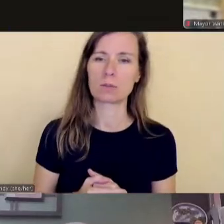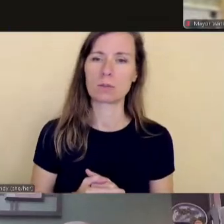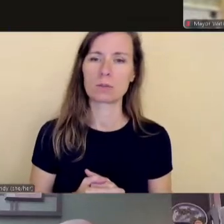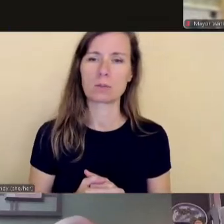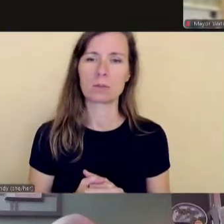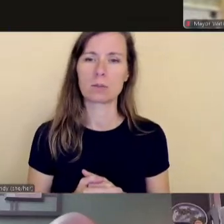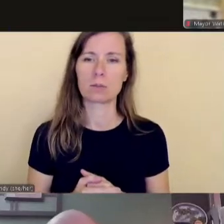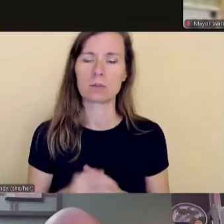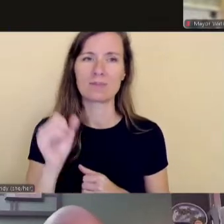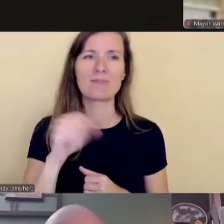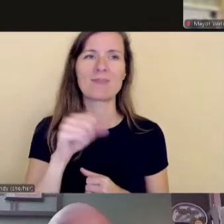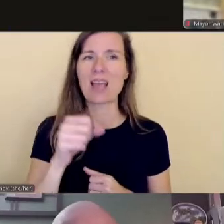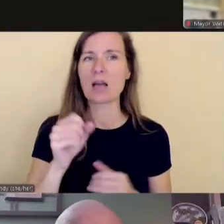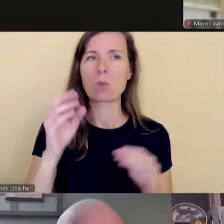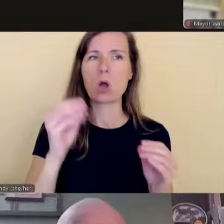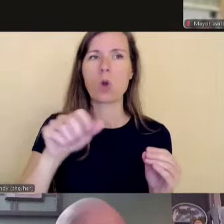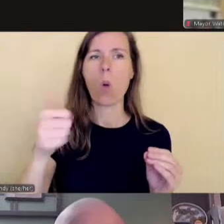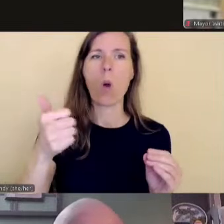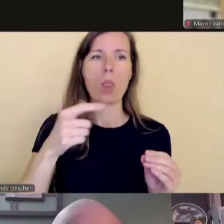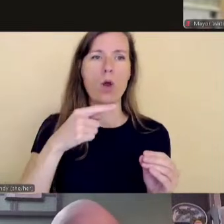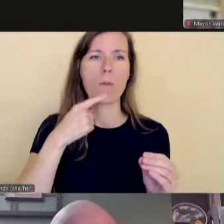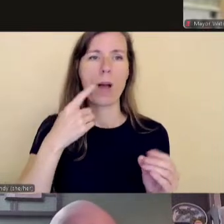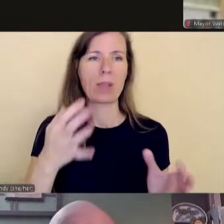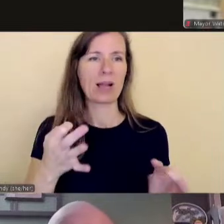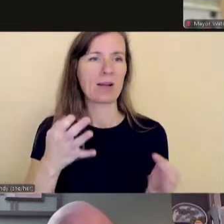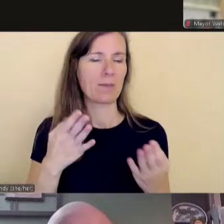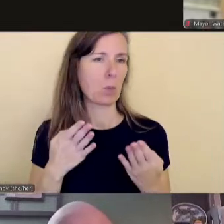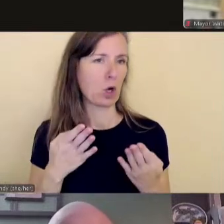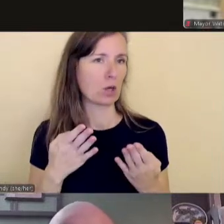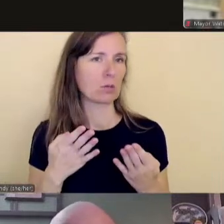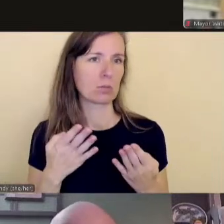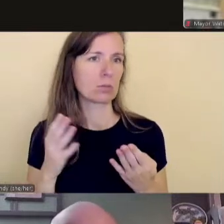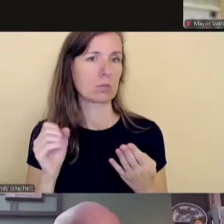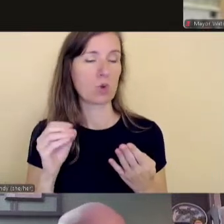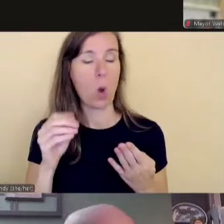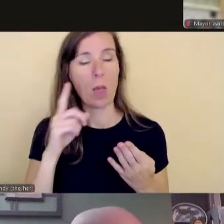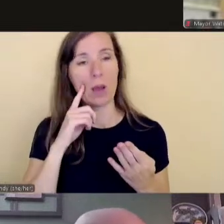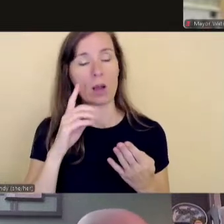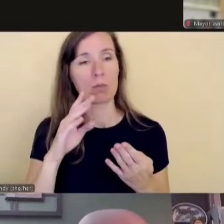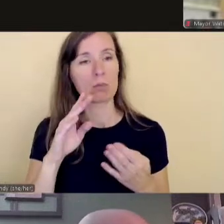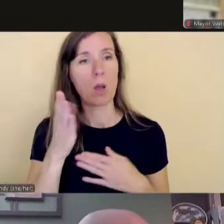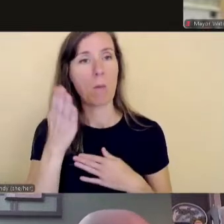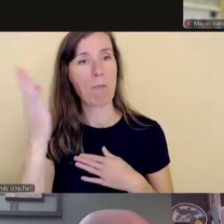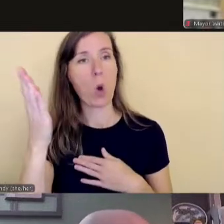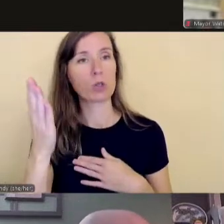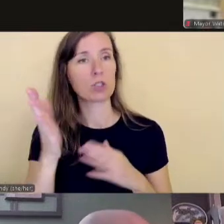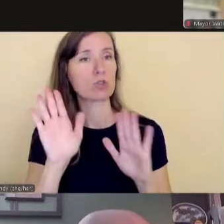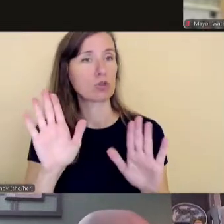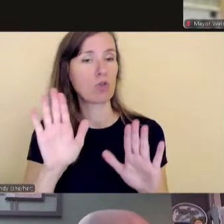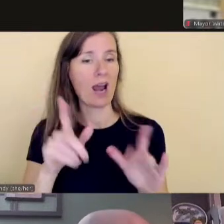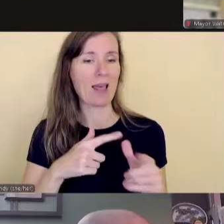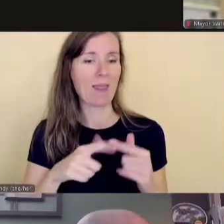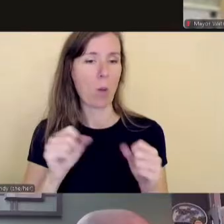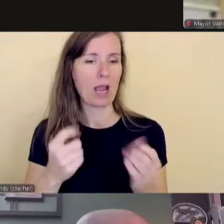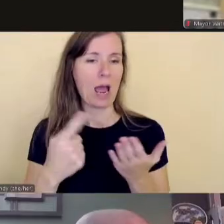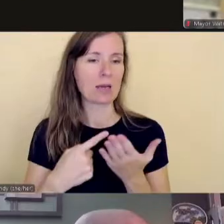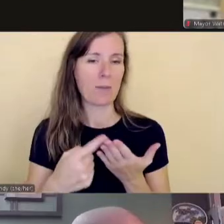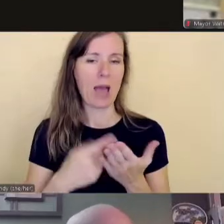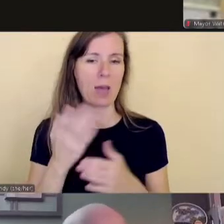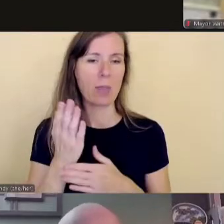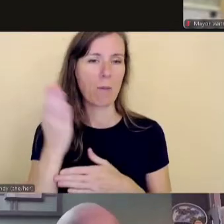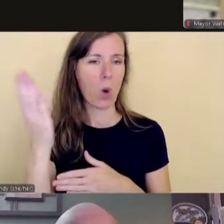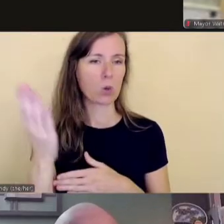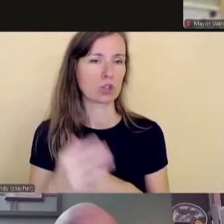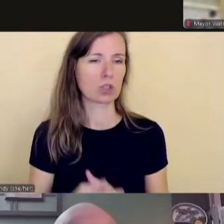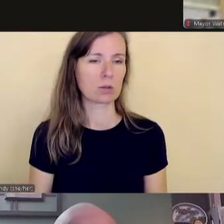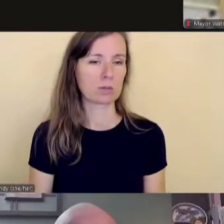yes, because there's no other public input. I think a motion would be great, and then we can debate the motion. Can